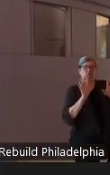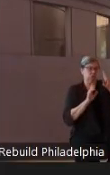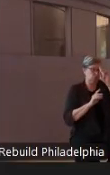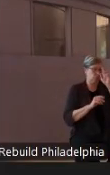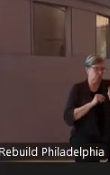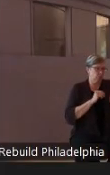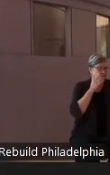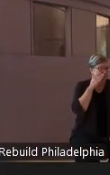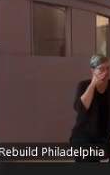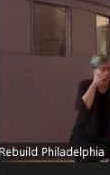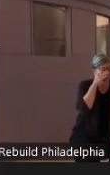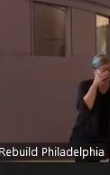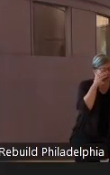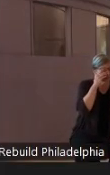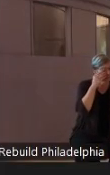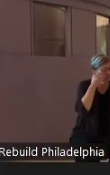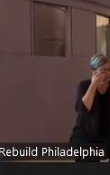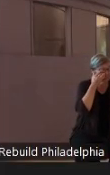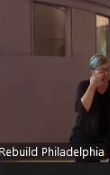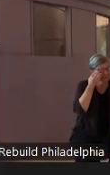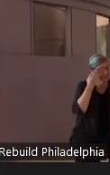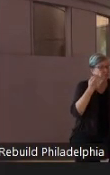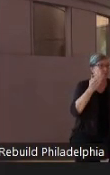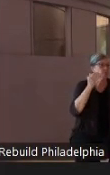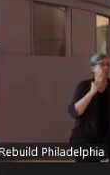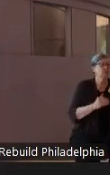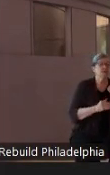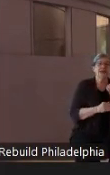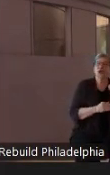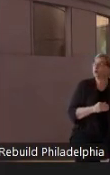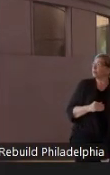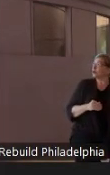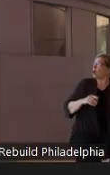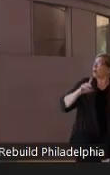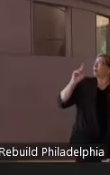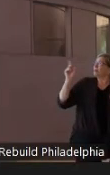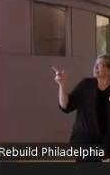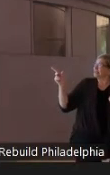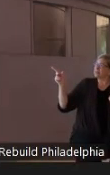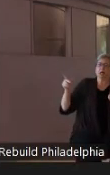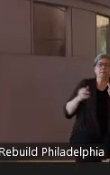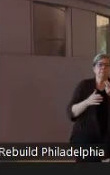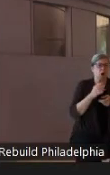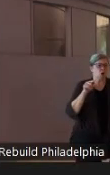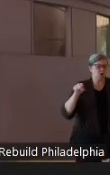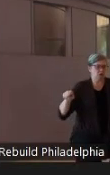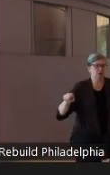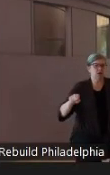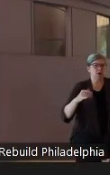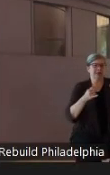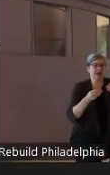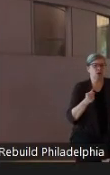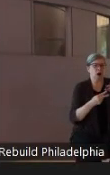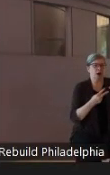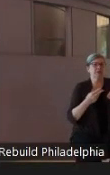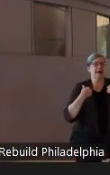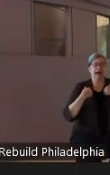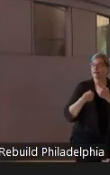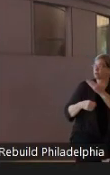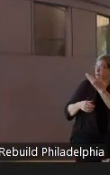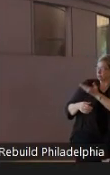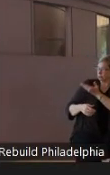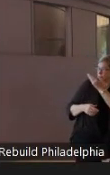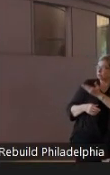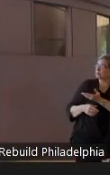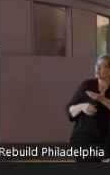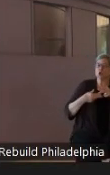to the next slide. So this equipment on this slide is in both playground options. Both